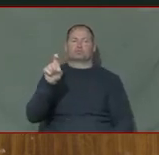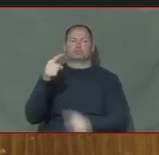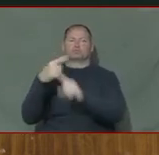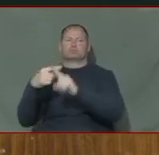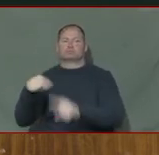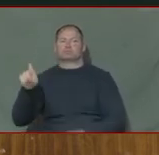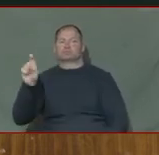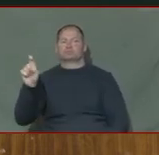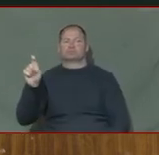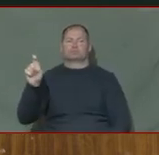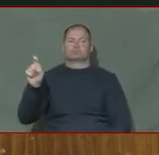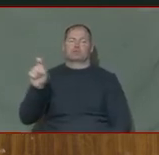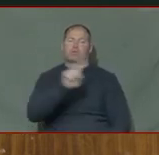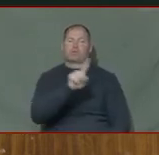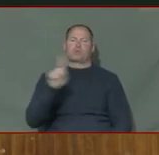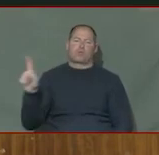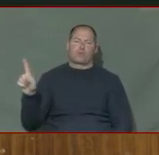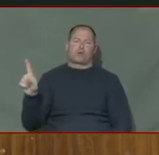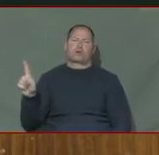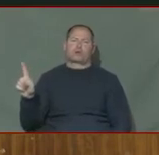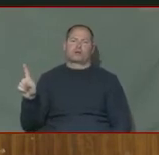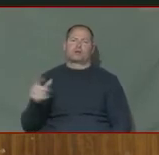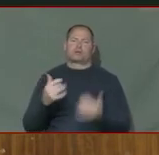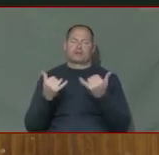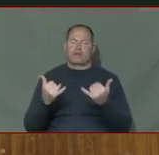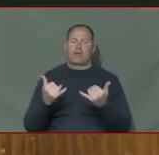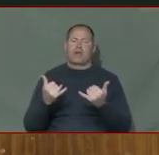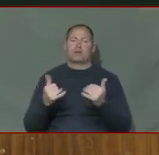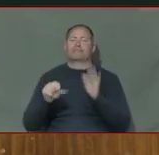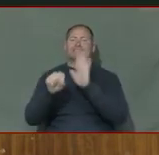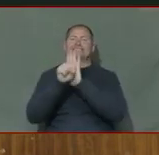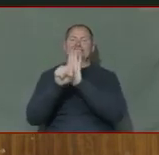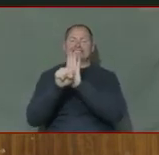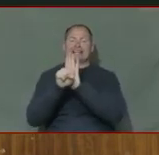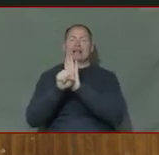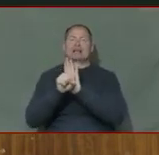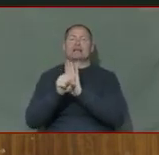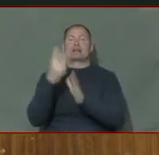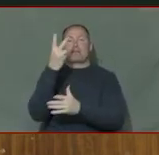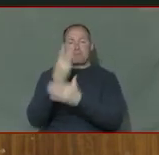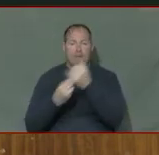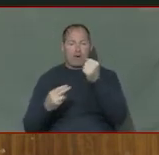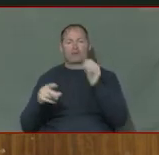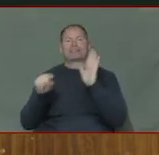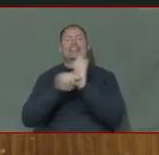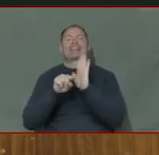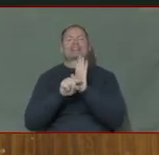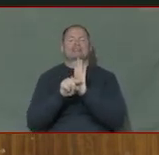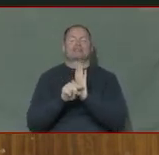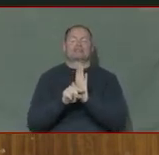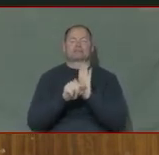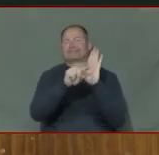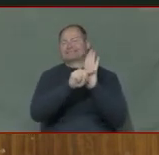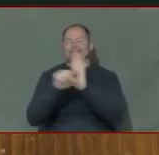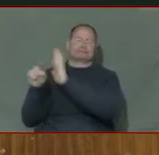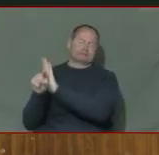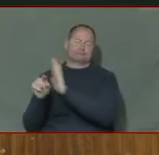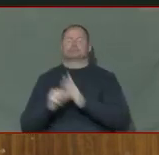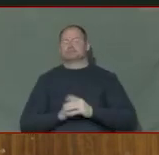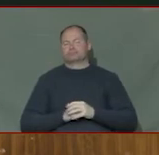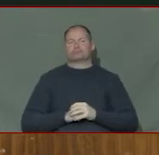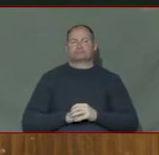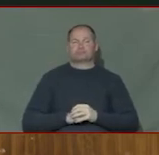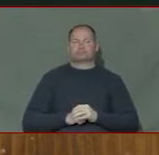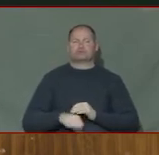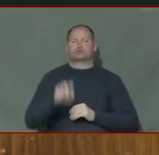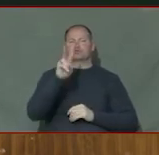Factors of 1 is 1 and 1. Same sign, both negative. Correct? So therefore, 2x is equal to